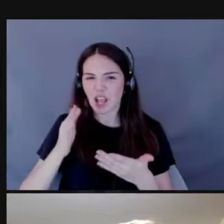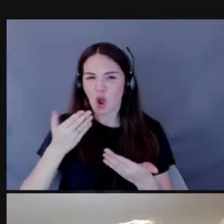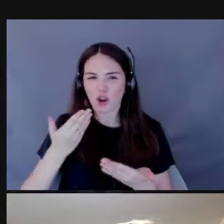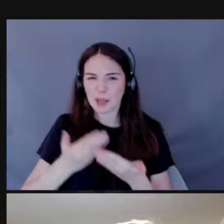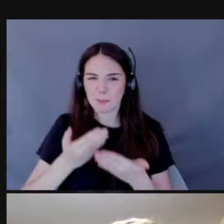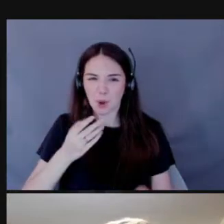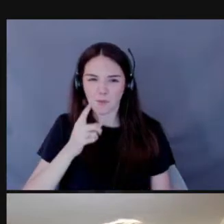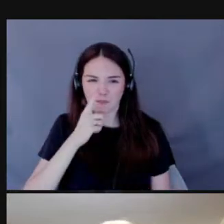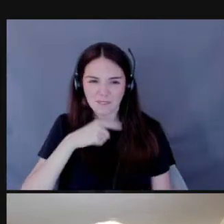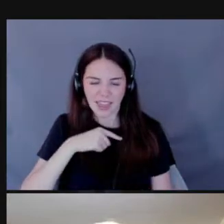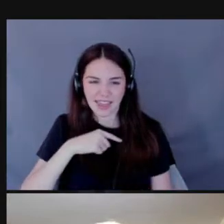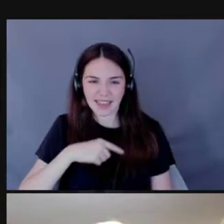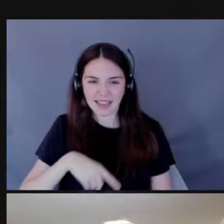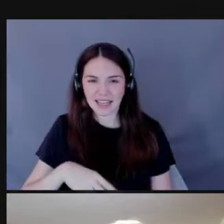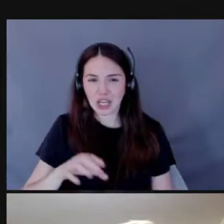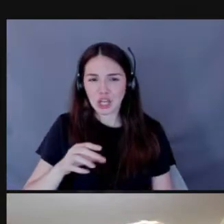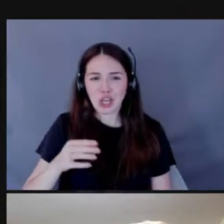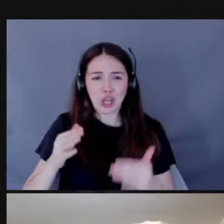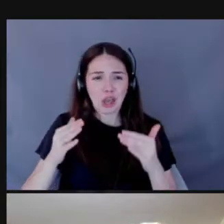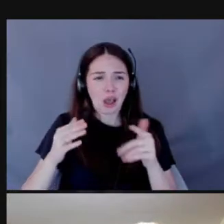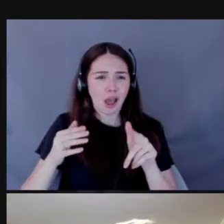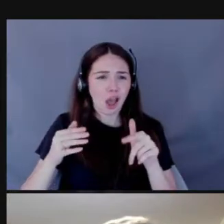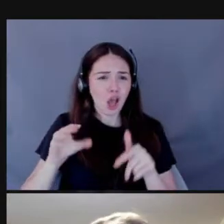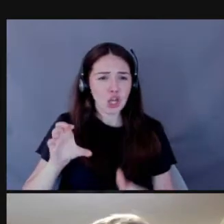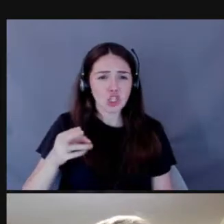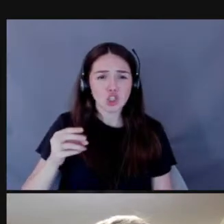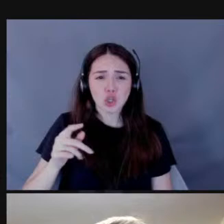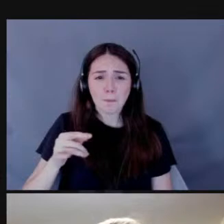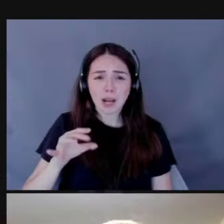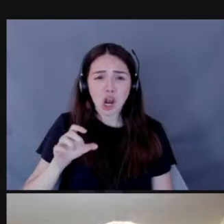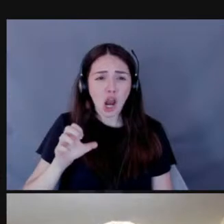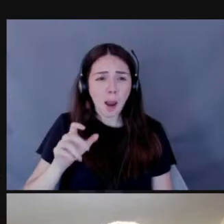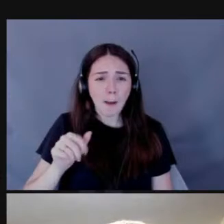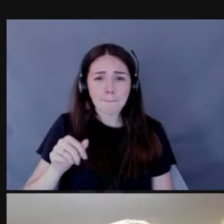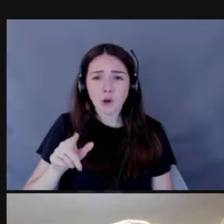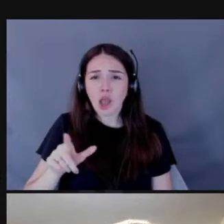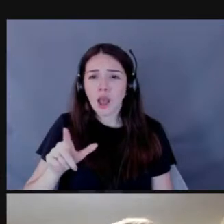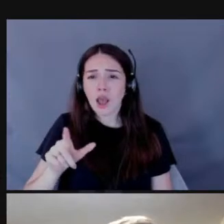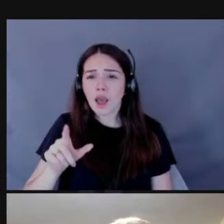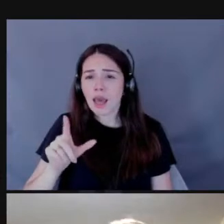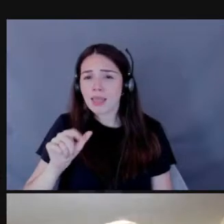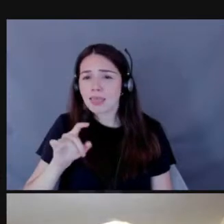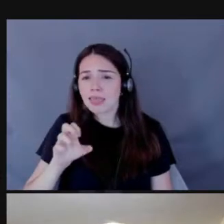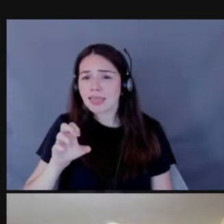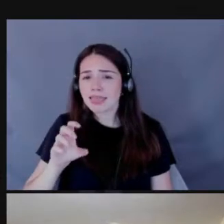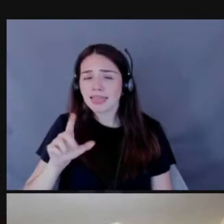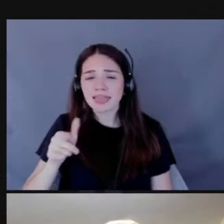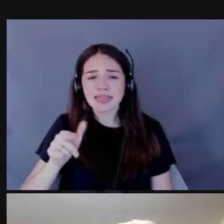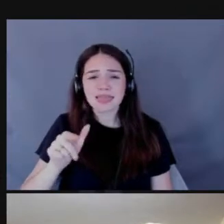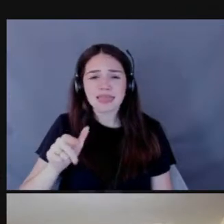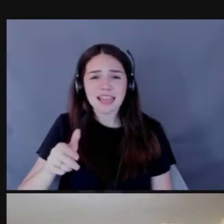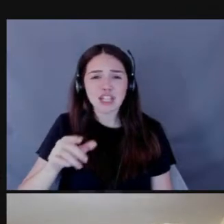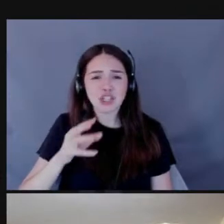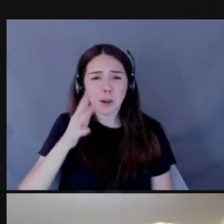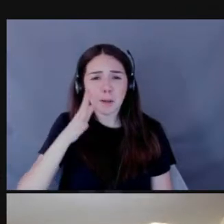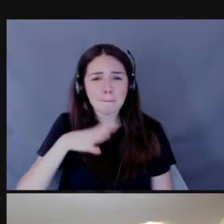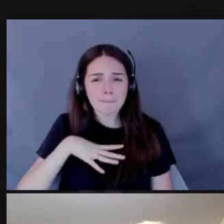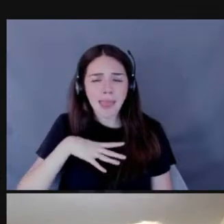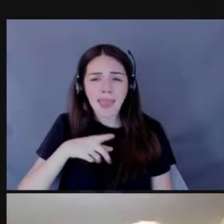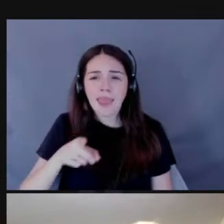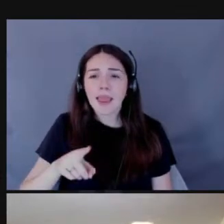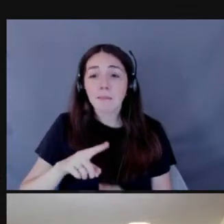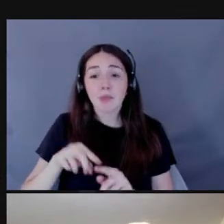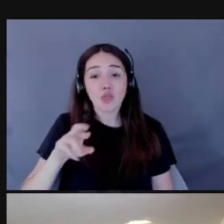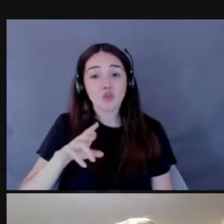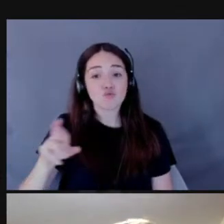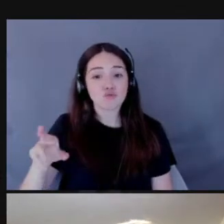fake. Chupacabra is down there on the left. Lizard Man from South Carolina is in the middle. But on your right, you have two